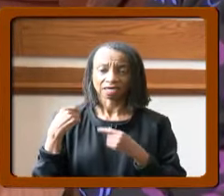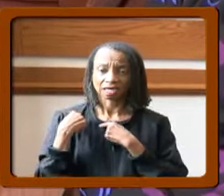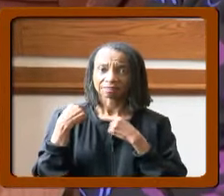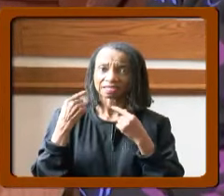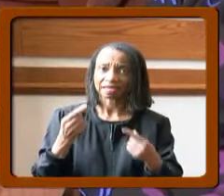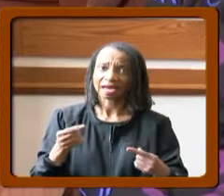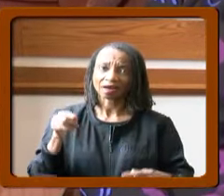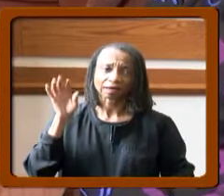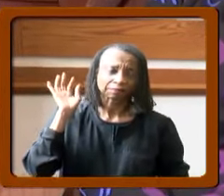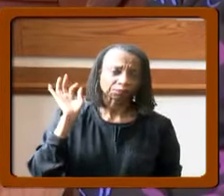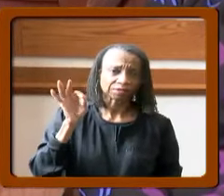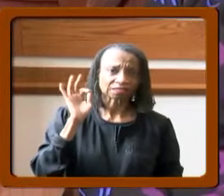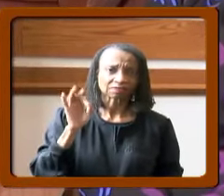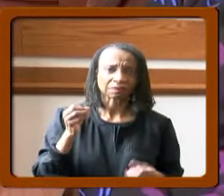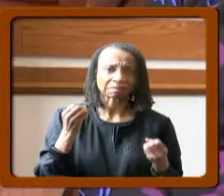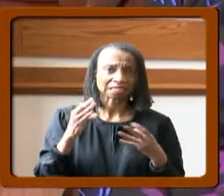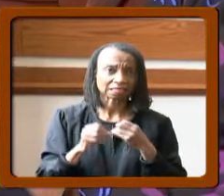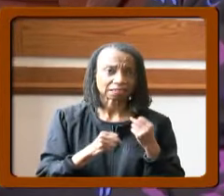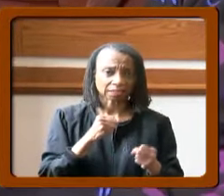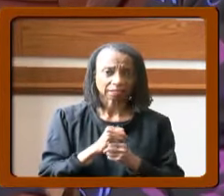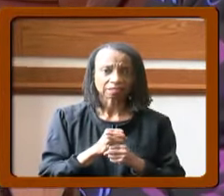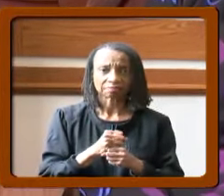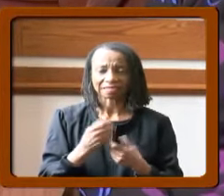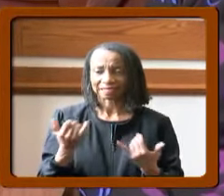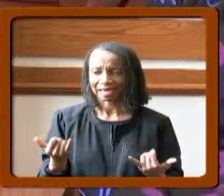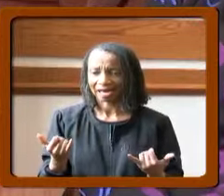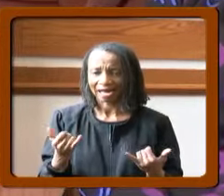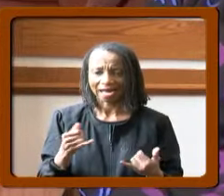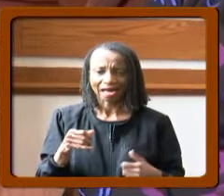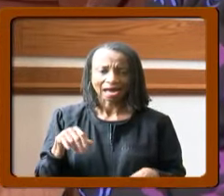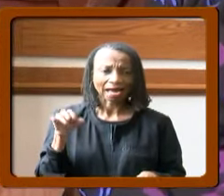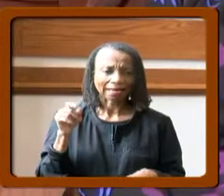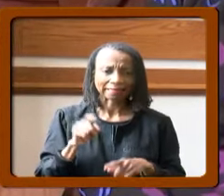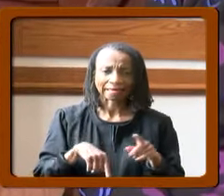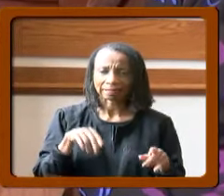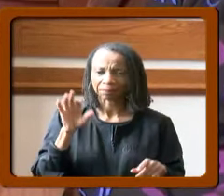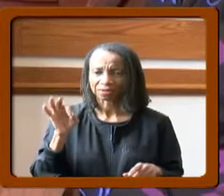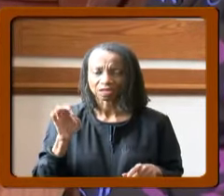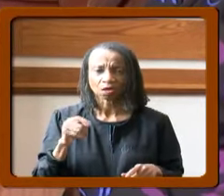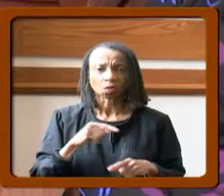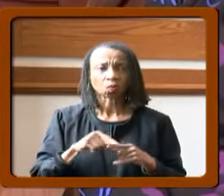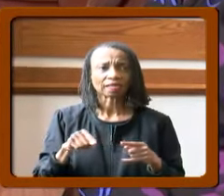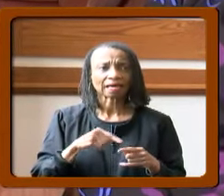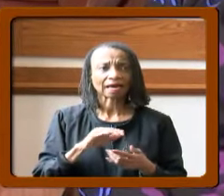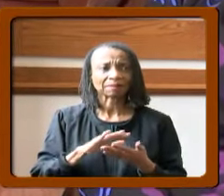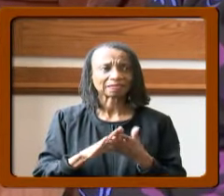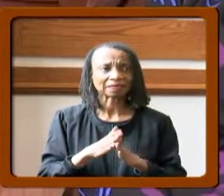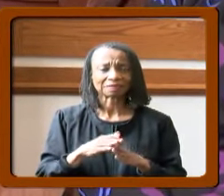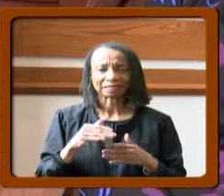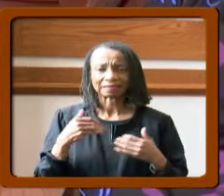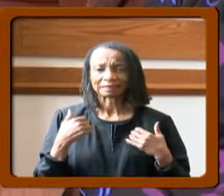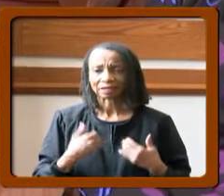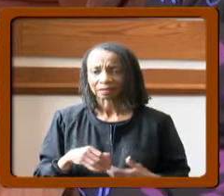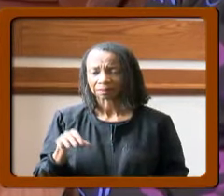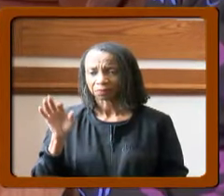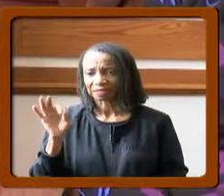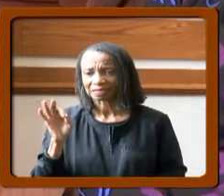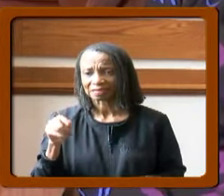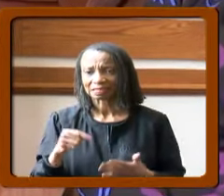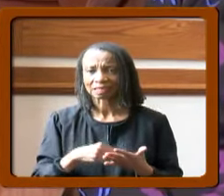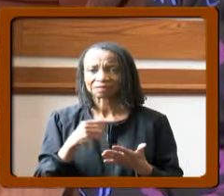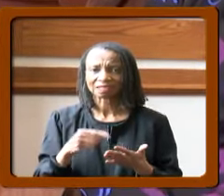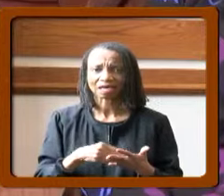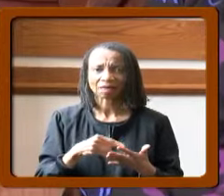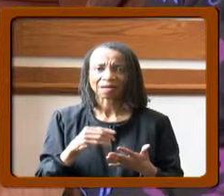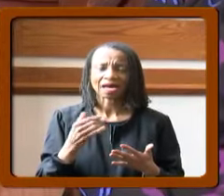I can't preach it all. And so when I grow tired of preaching, when I grow tired of talking about it, sometimes I just have